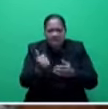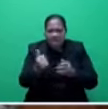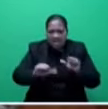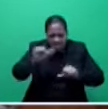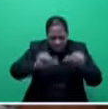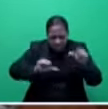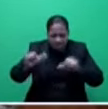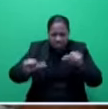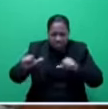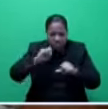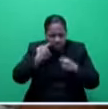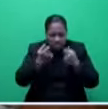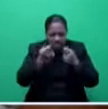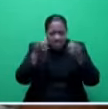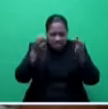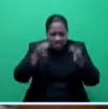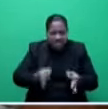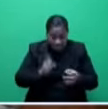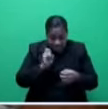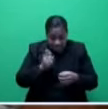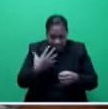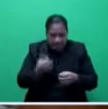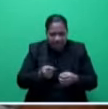have a definite date to reopen our schools.